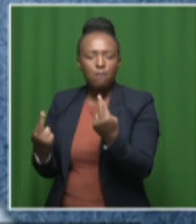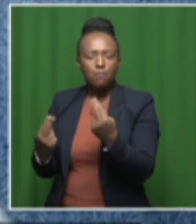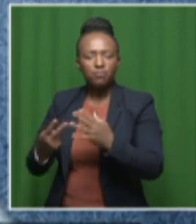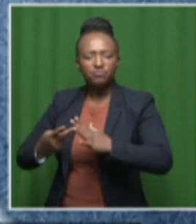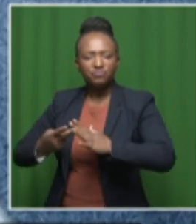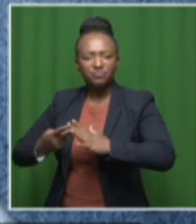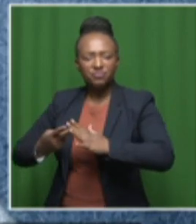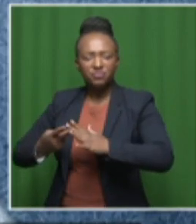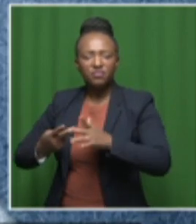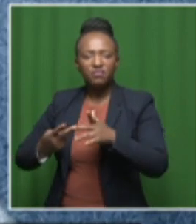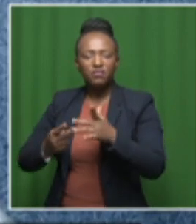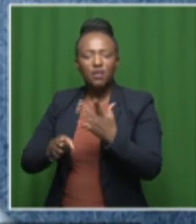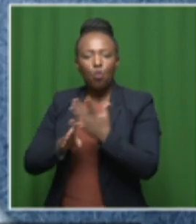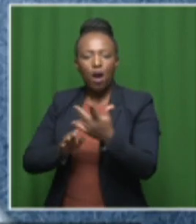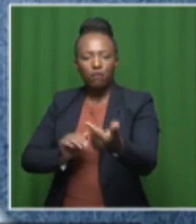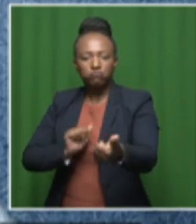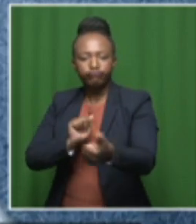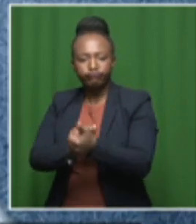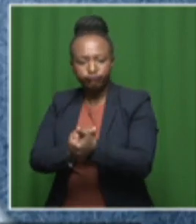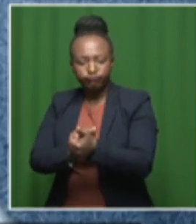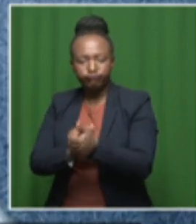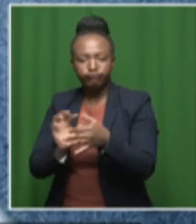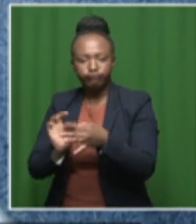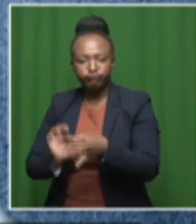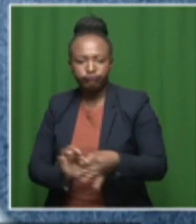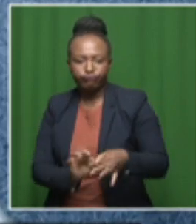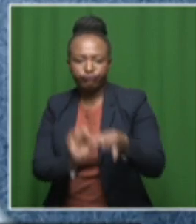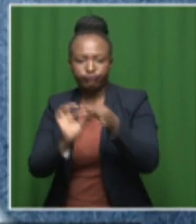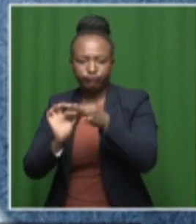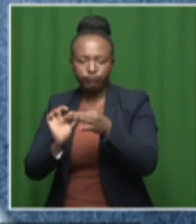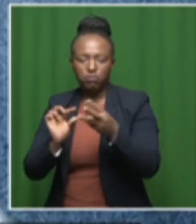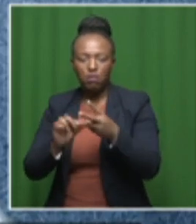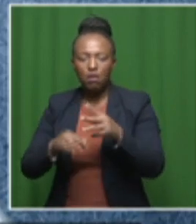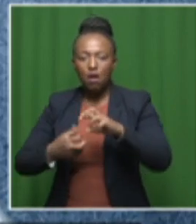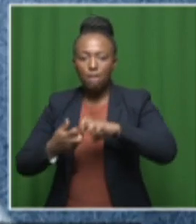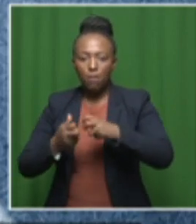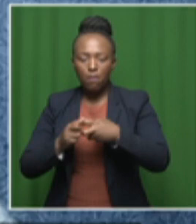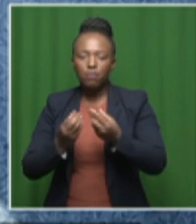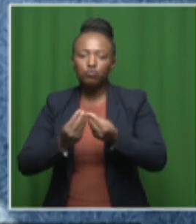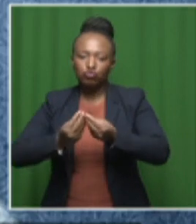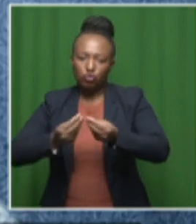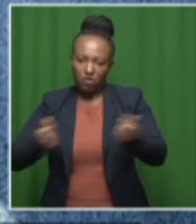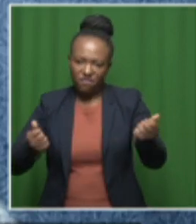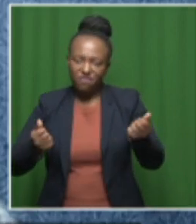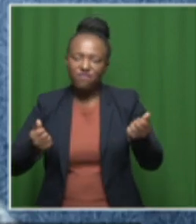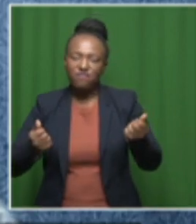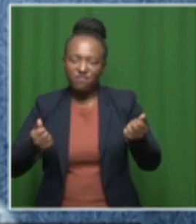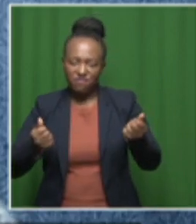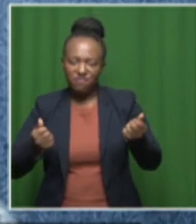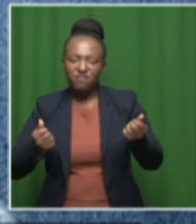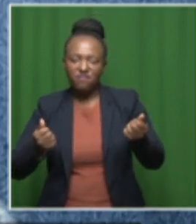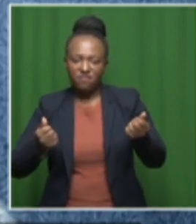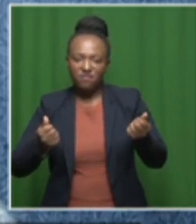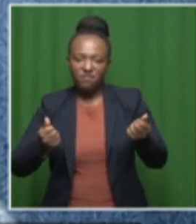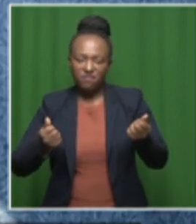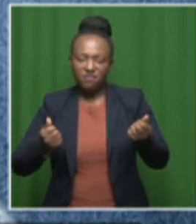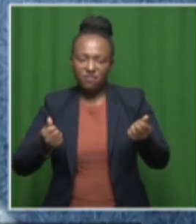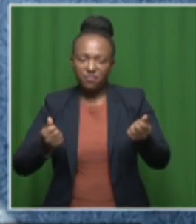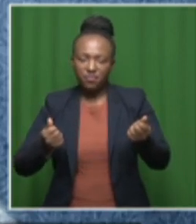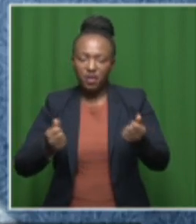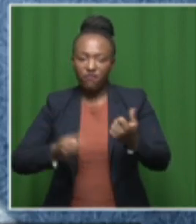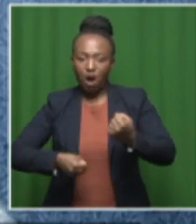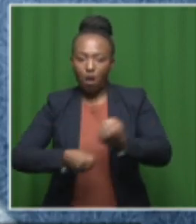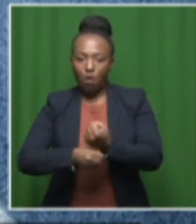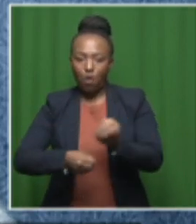collaboration, and problem solving. And so there is no I think sense in doing the work we do